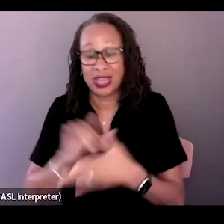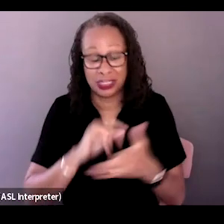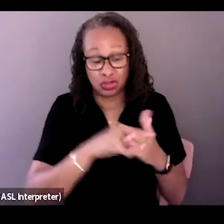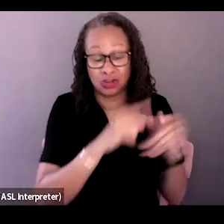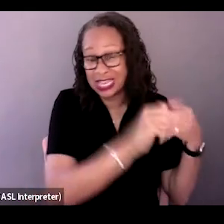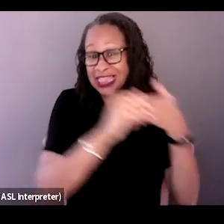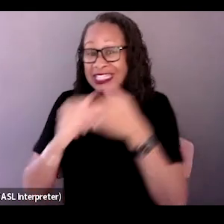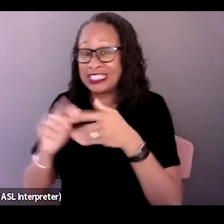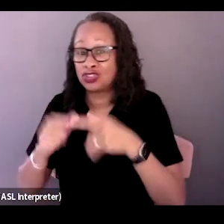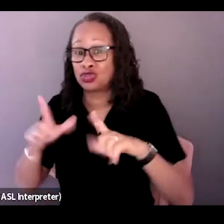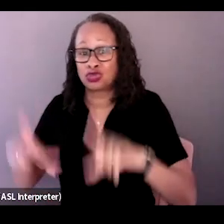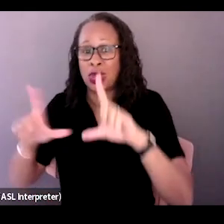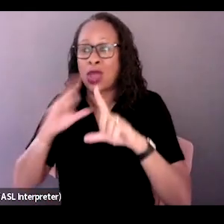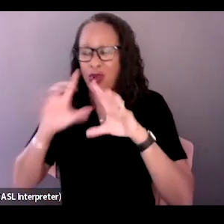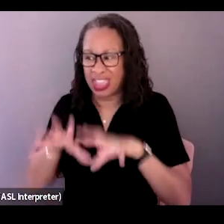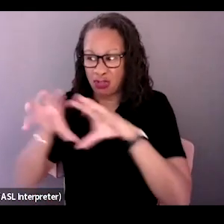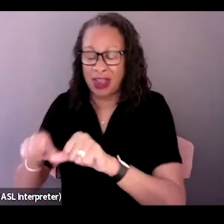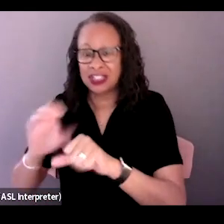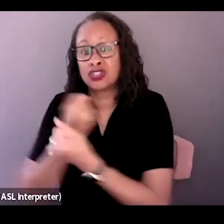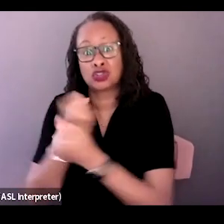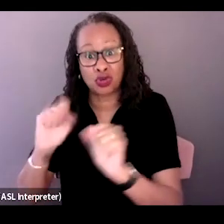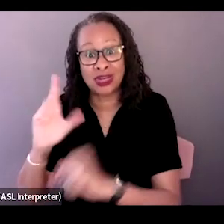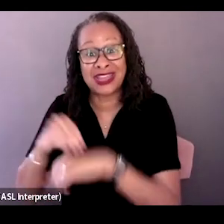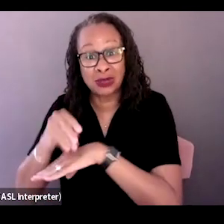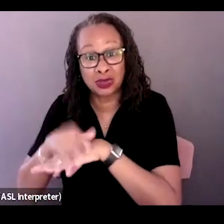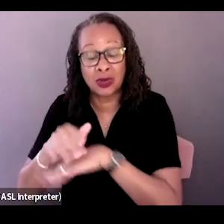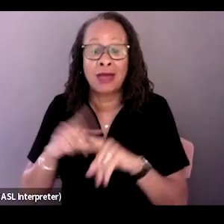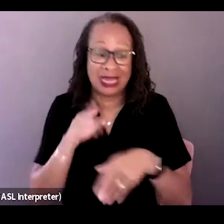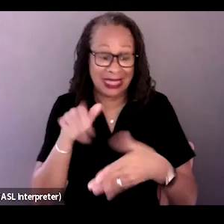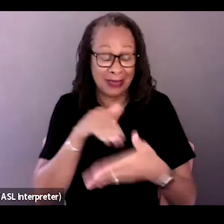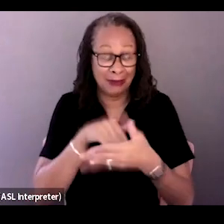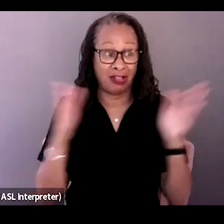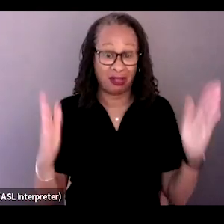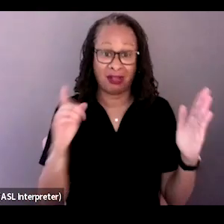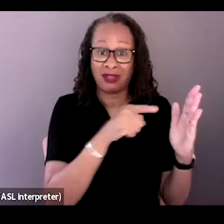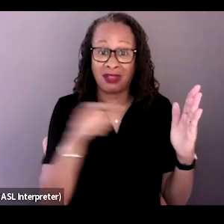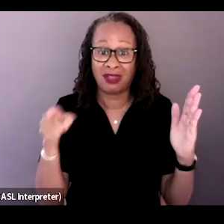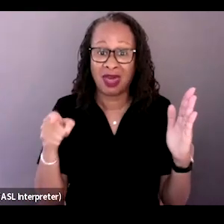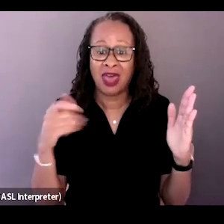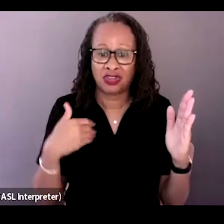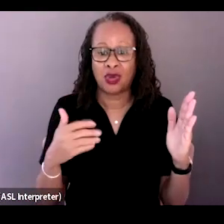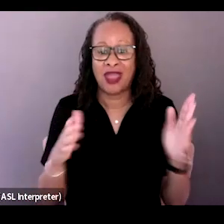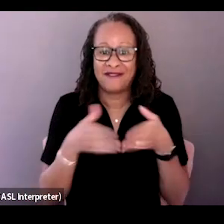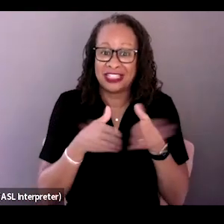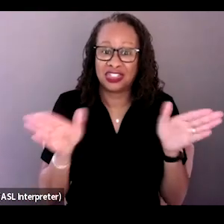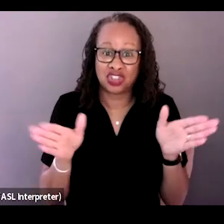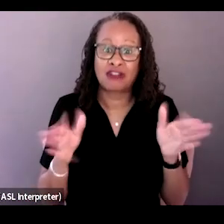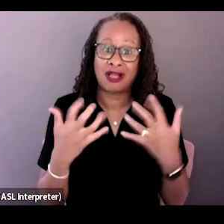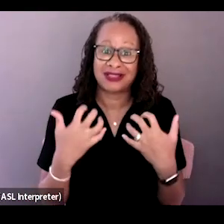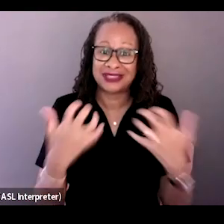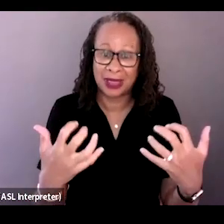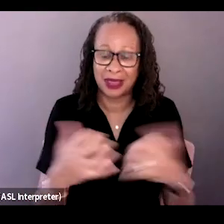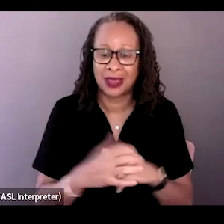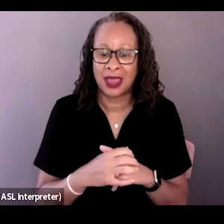scream where they crash the Security Council. But in between, you have actually the General Assembly top, the